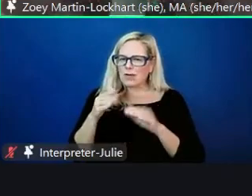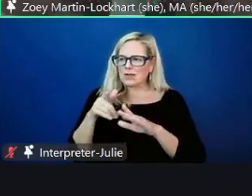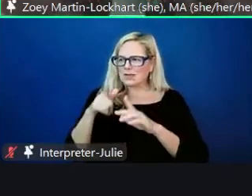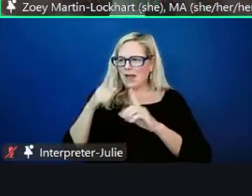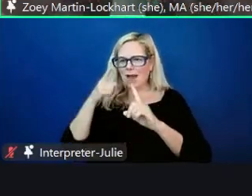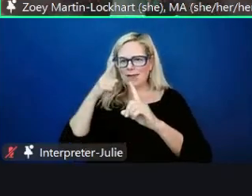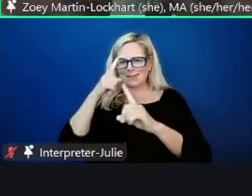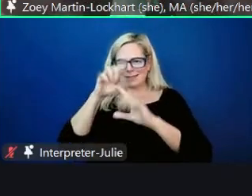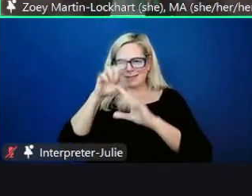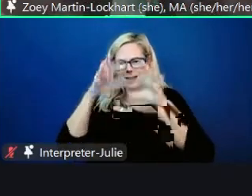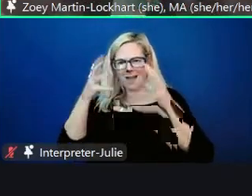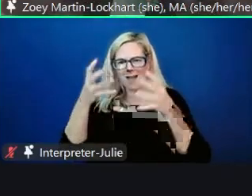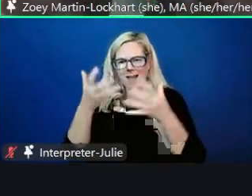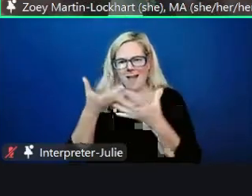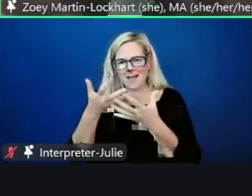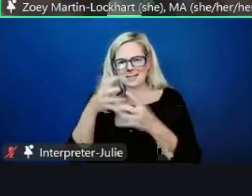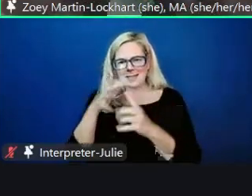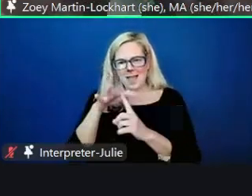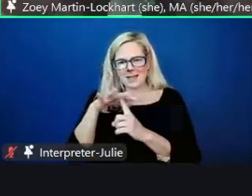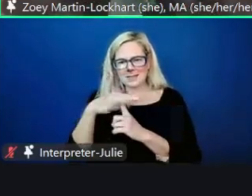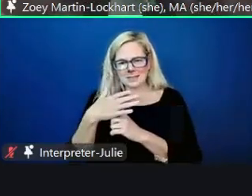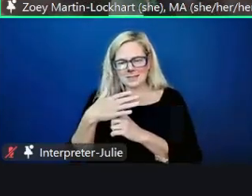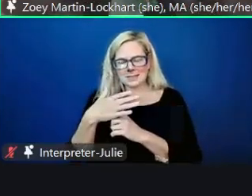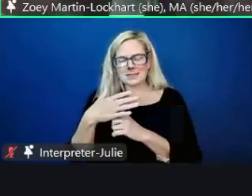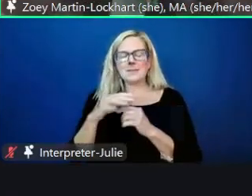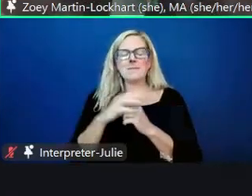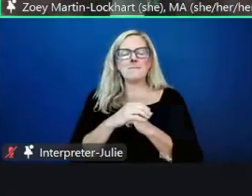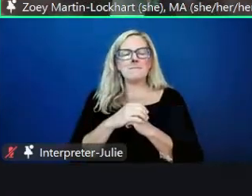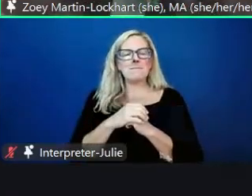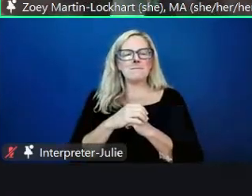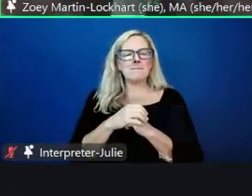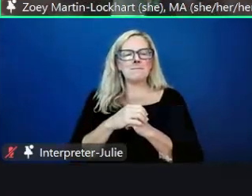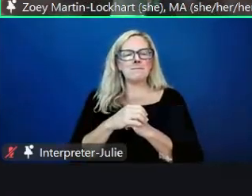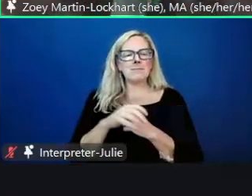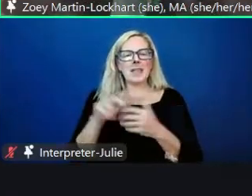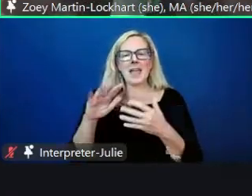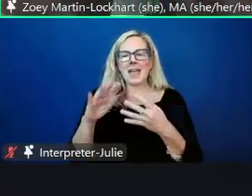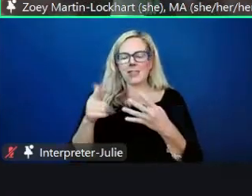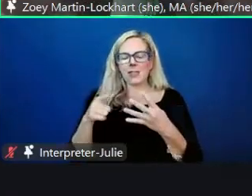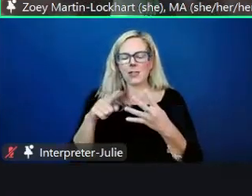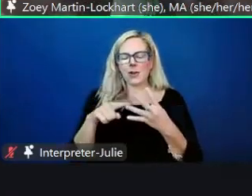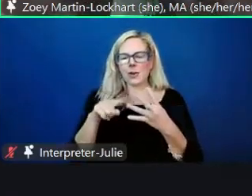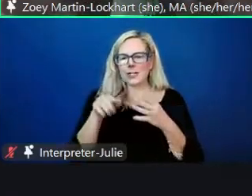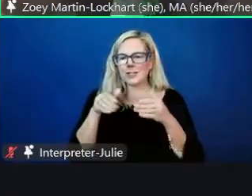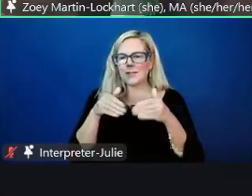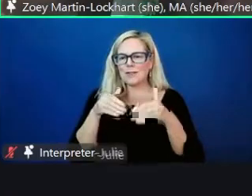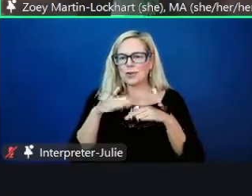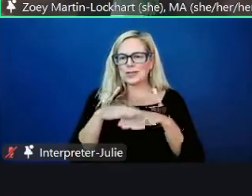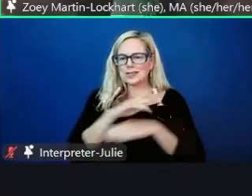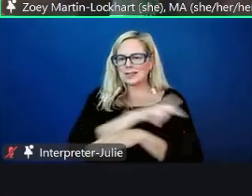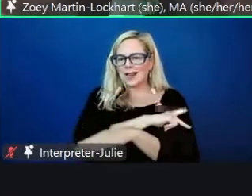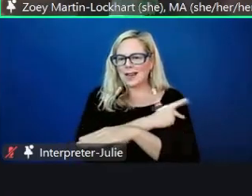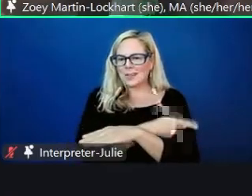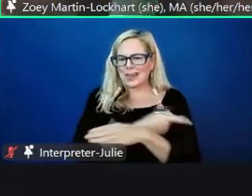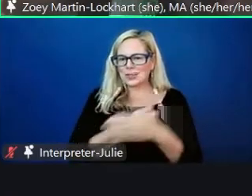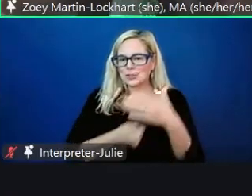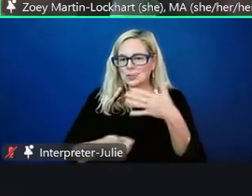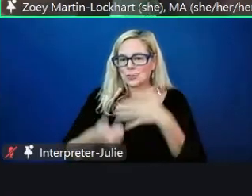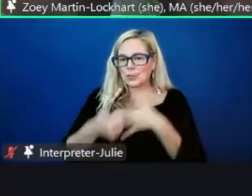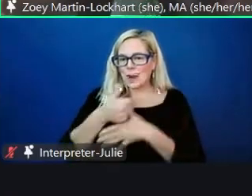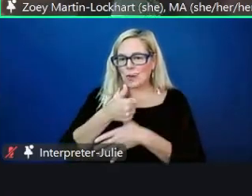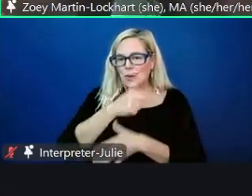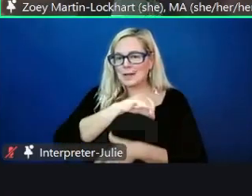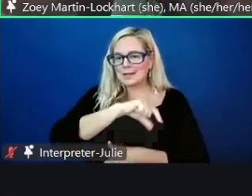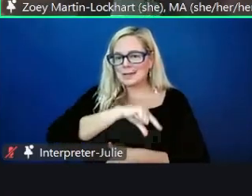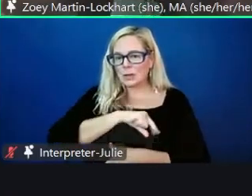patient relationships. A third principle is focus on patients' priorities and quality of life, operationalized